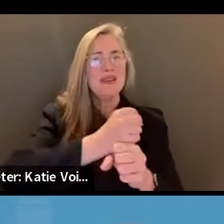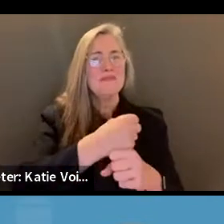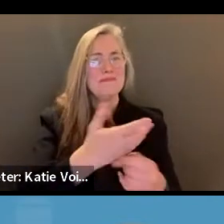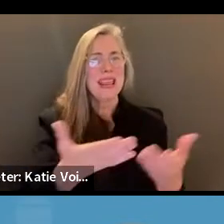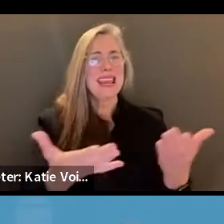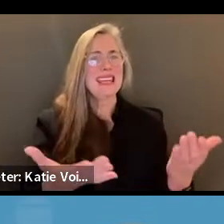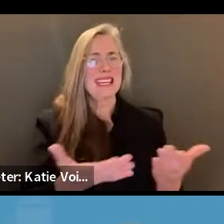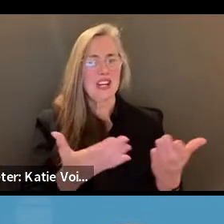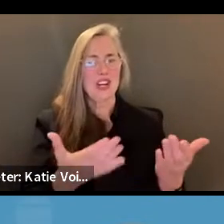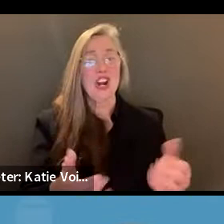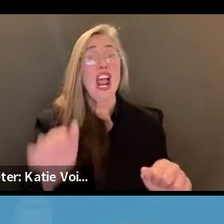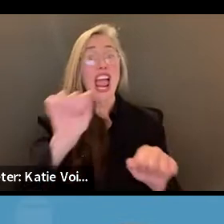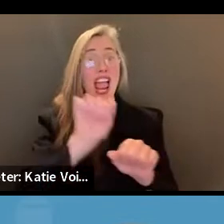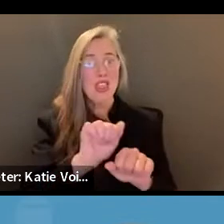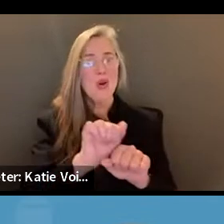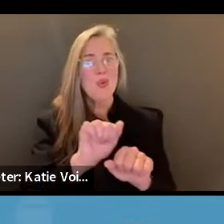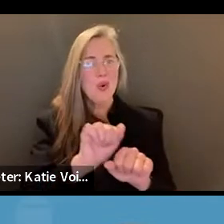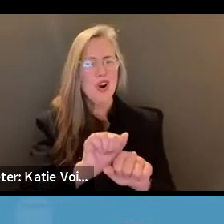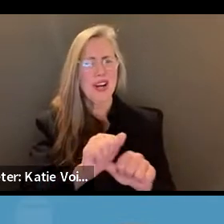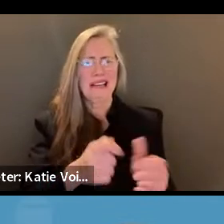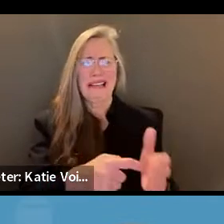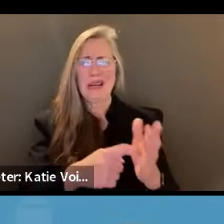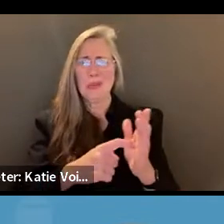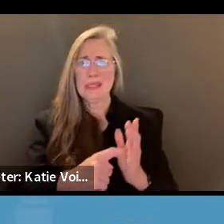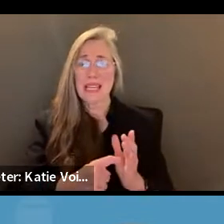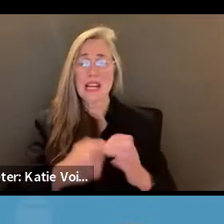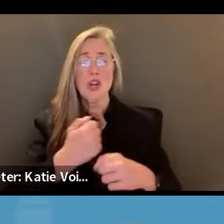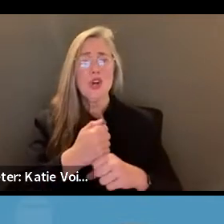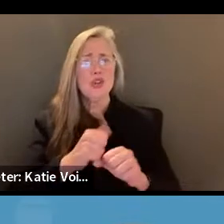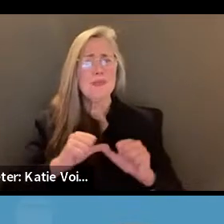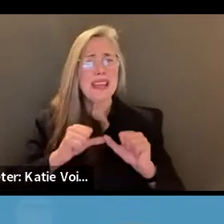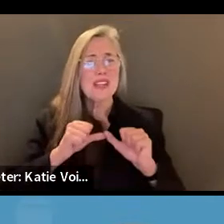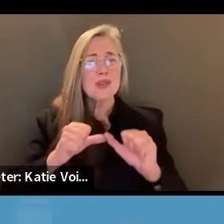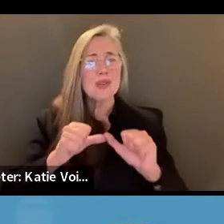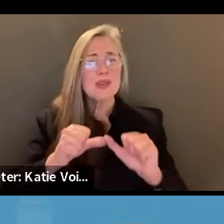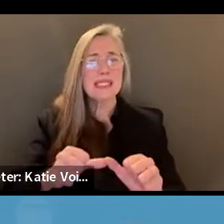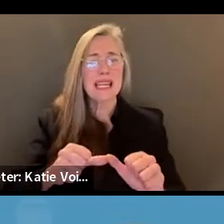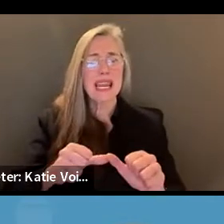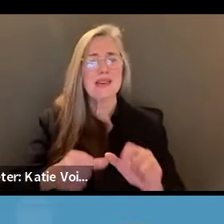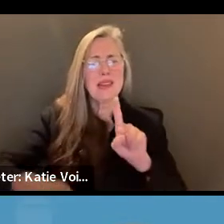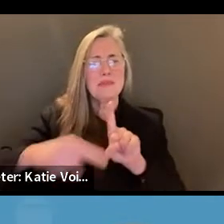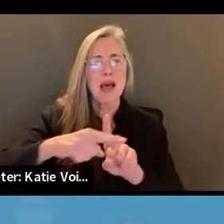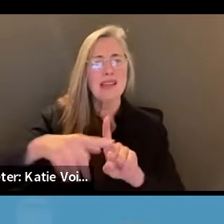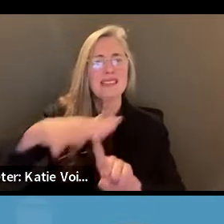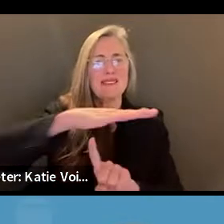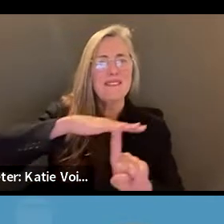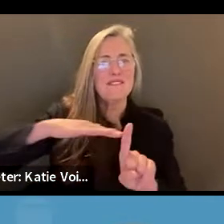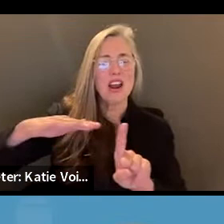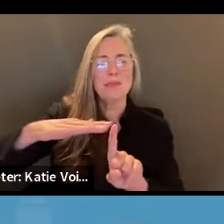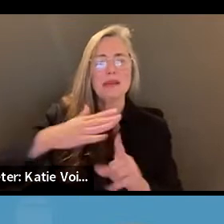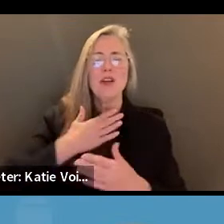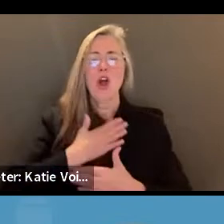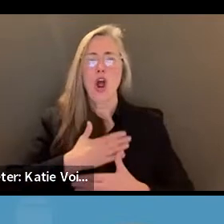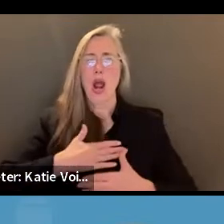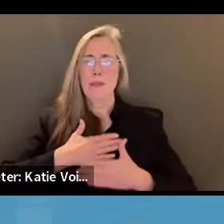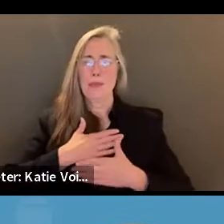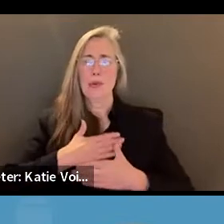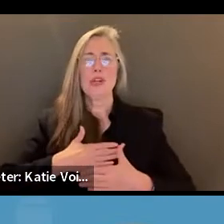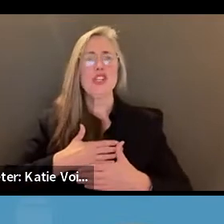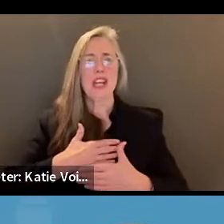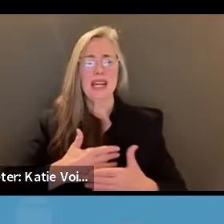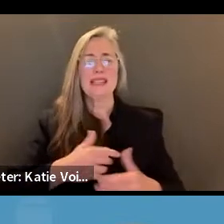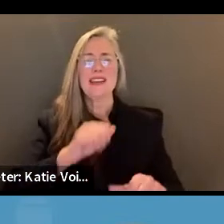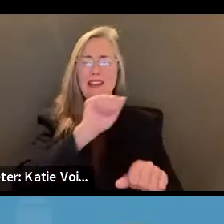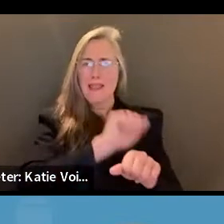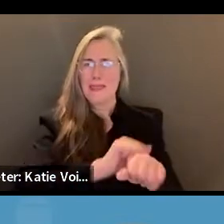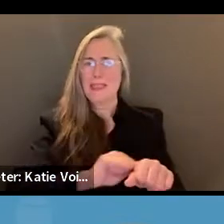the work that it's going to take to create that, to sustain it. So want to appreciate those efforts, and